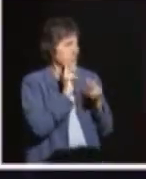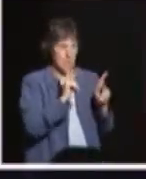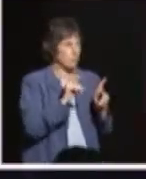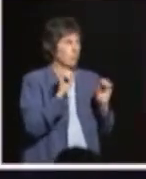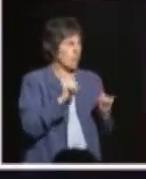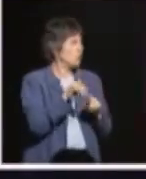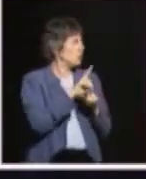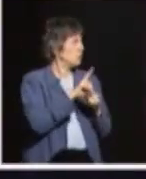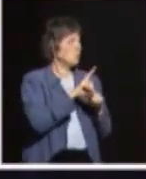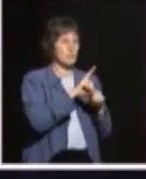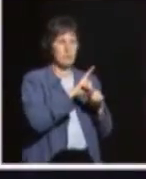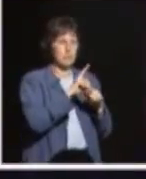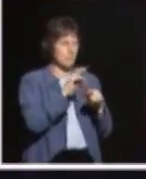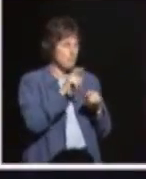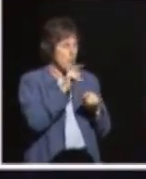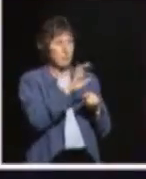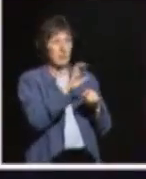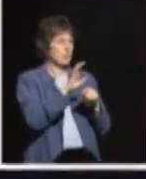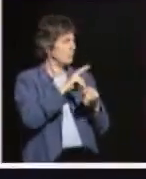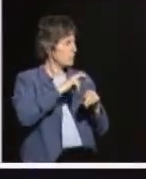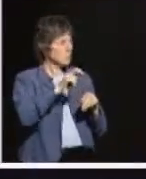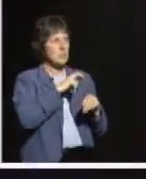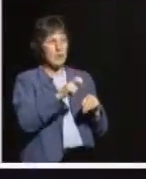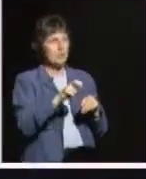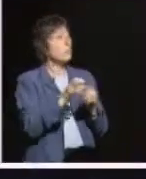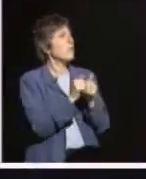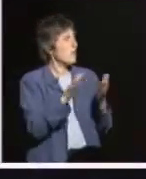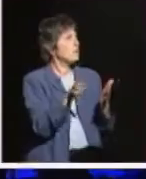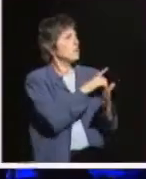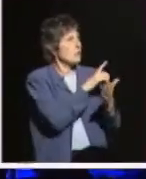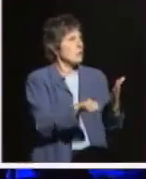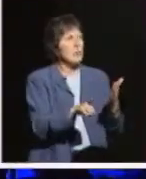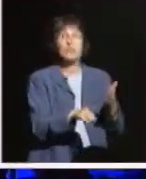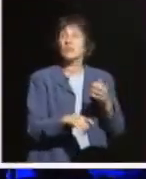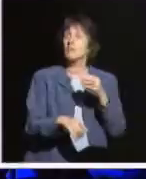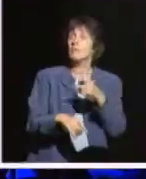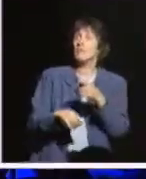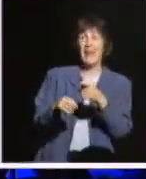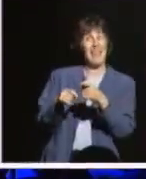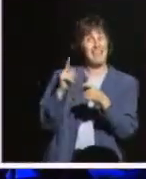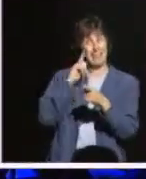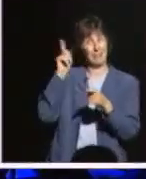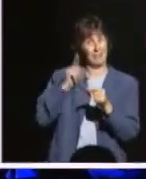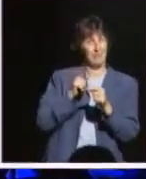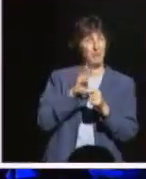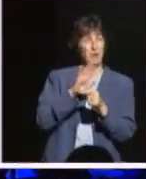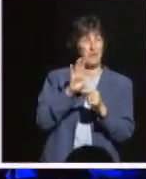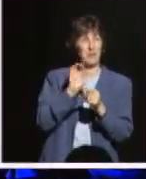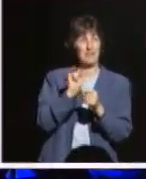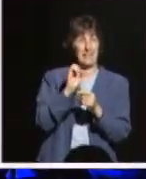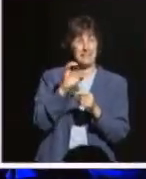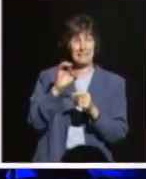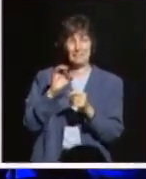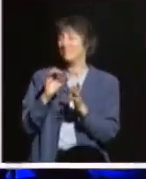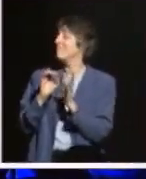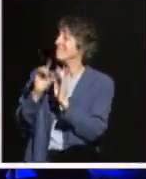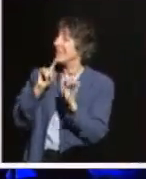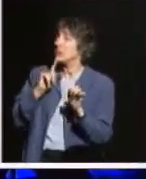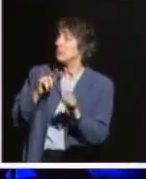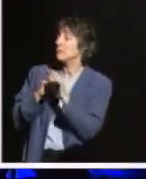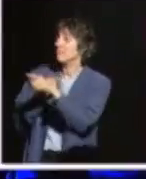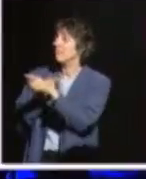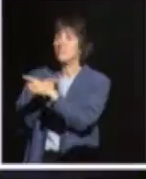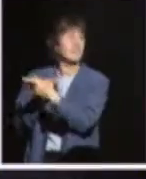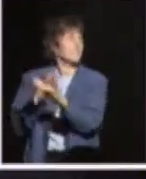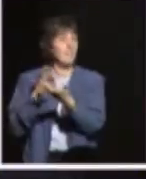public transportation safely and without a sense of discrimination? About 45 seconds or less, please. I think very quickly, be an